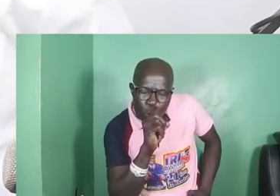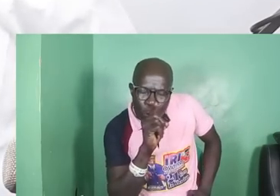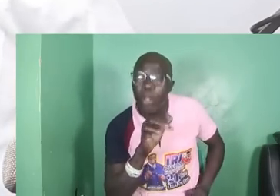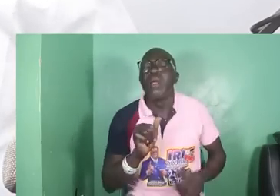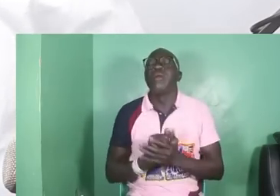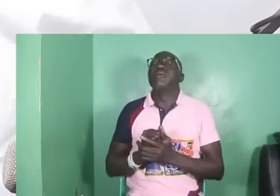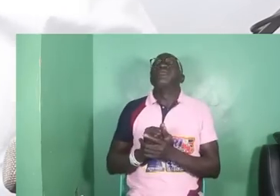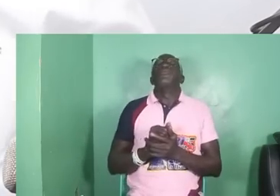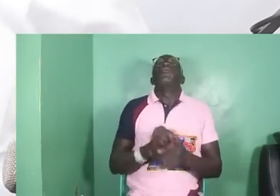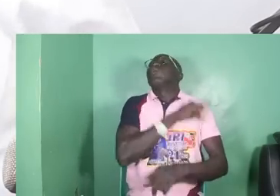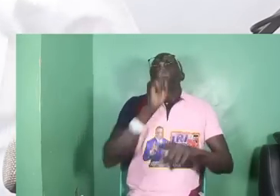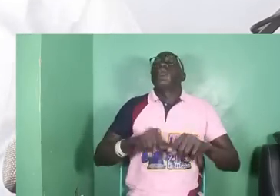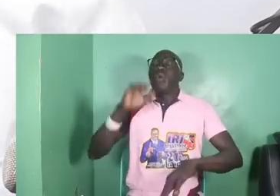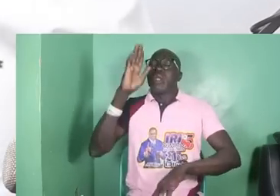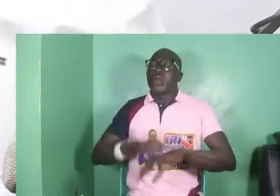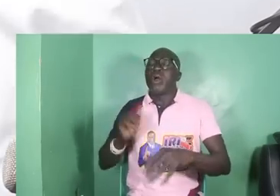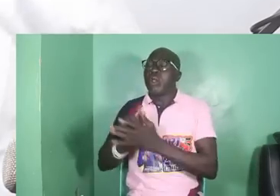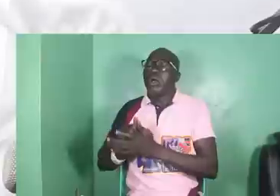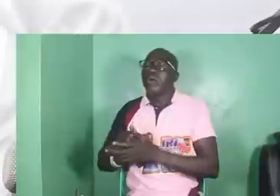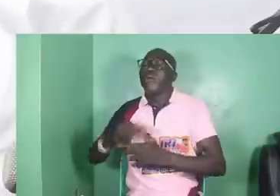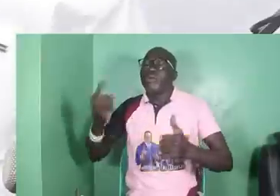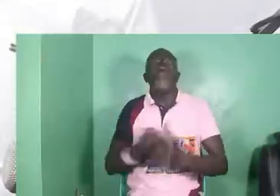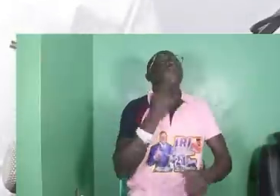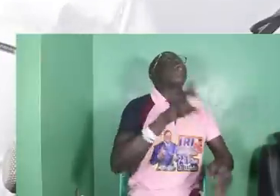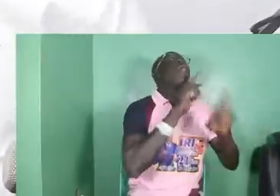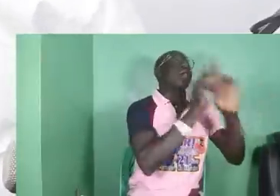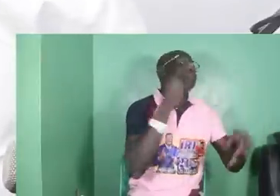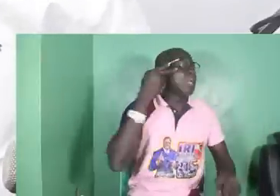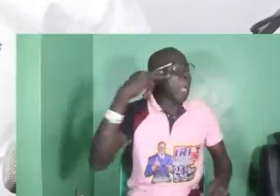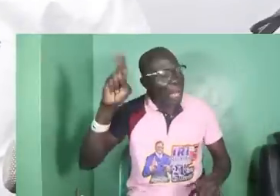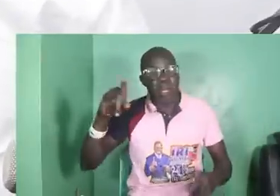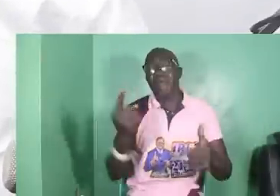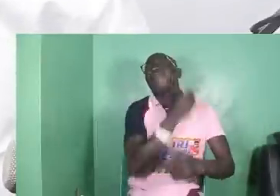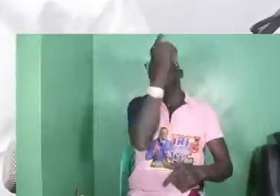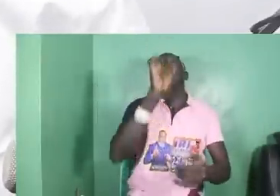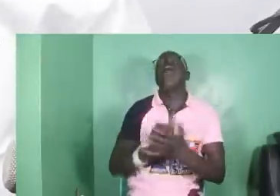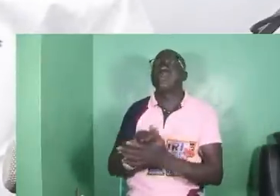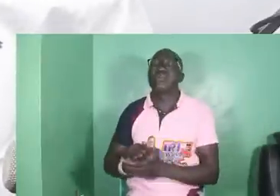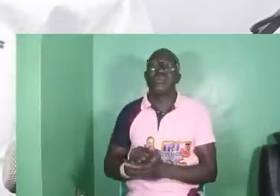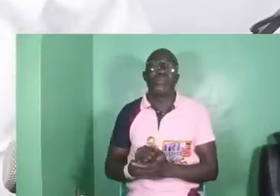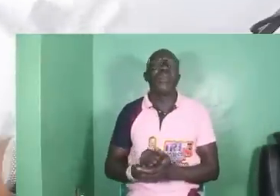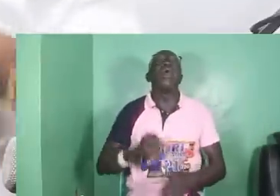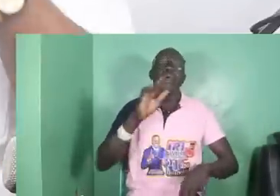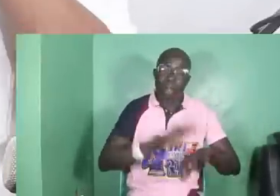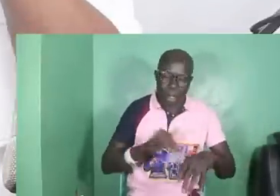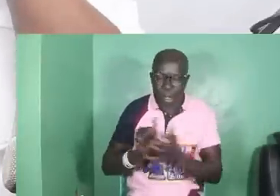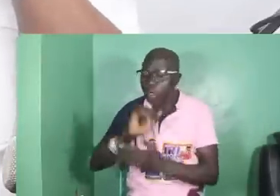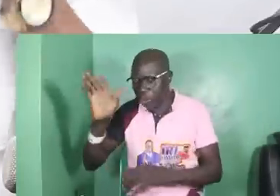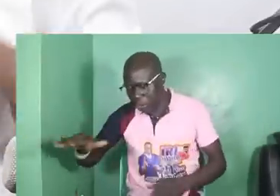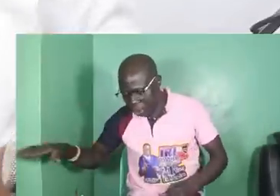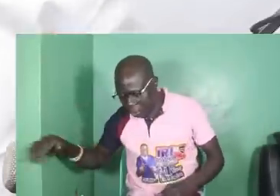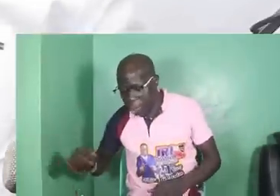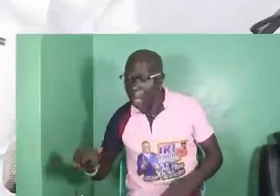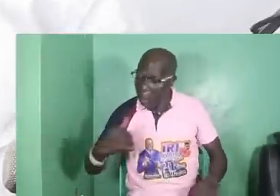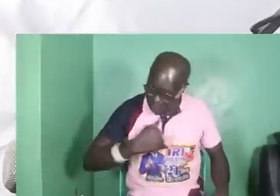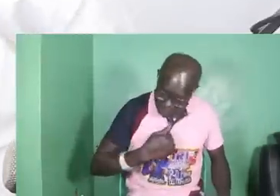See, I don't back. I'm going to die. If she calls her children, that before she calls her, they will answer Anna first. I want to go. She called all her